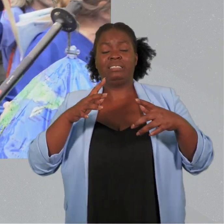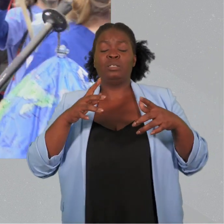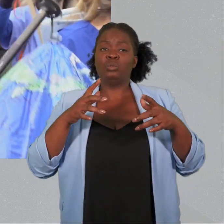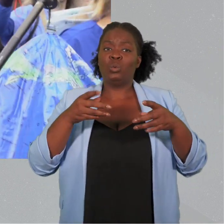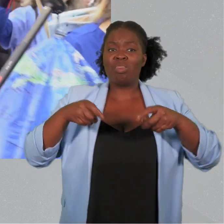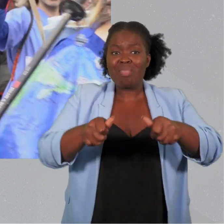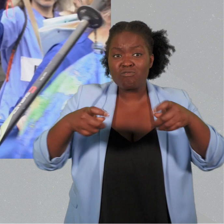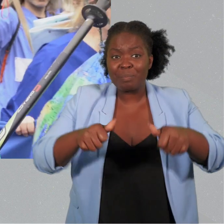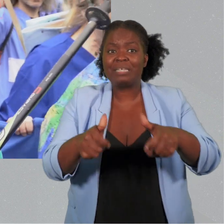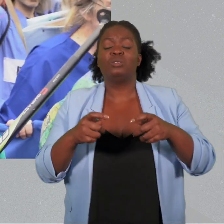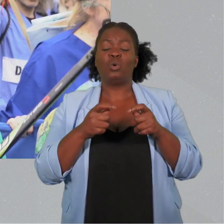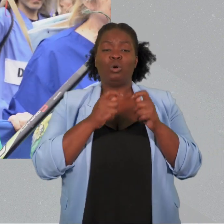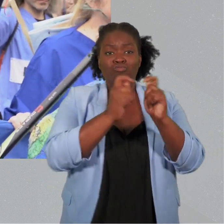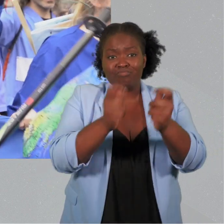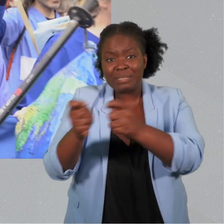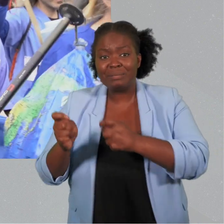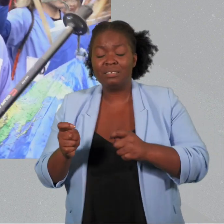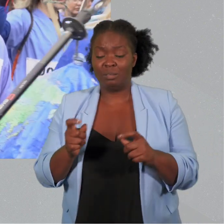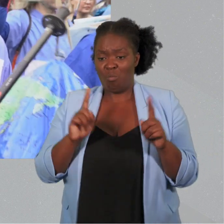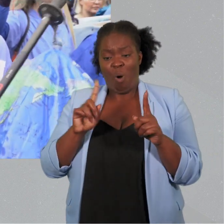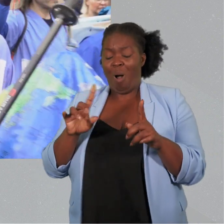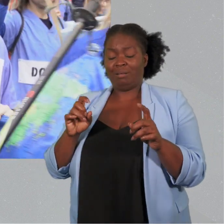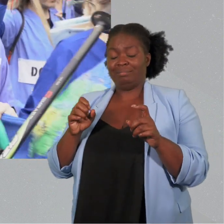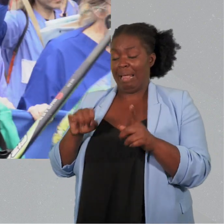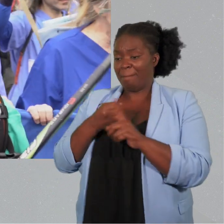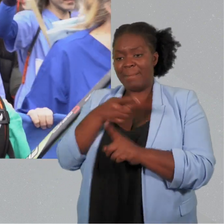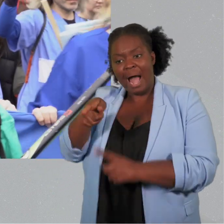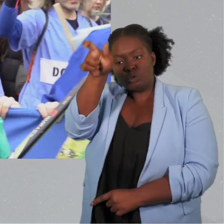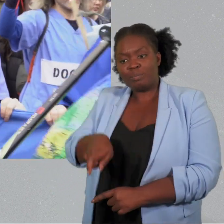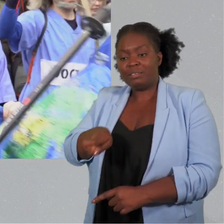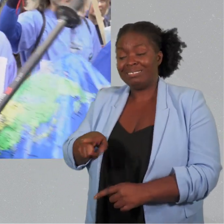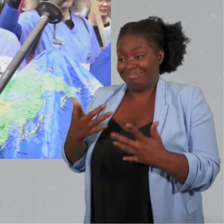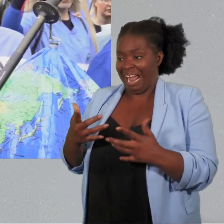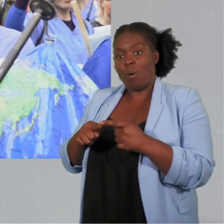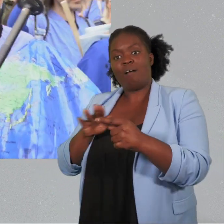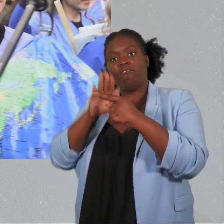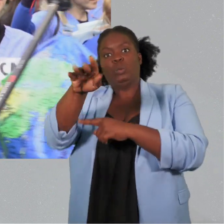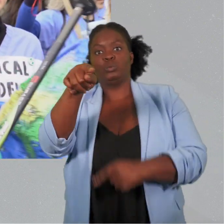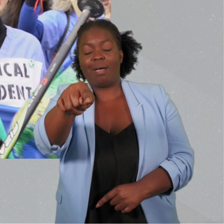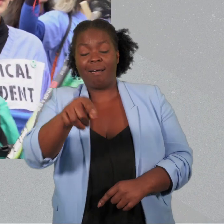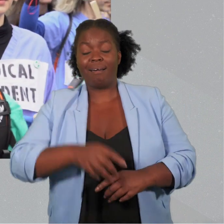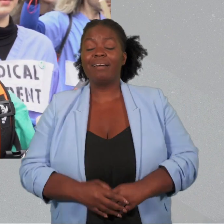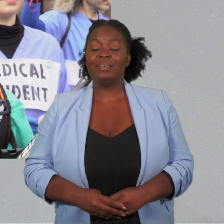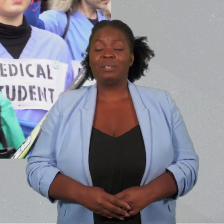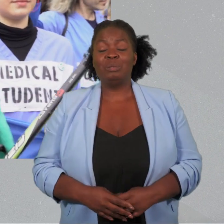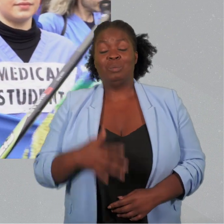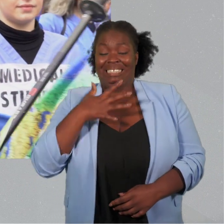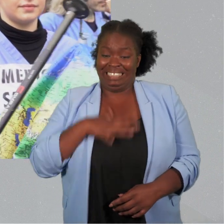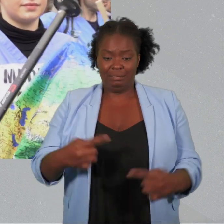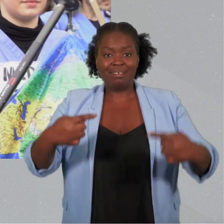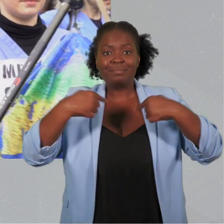physiotherapists to say what the impact is on our patients now and what it will be in the future. We need to use our